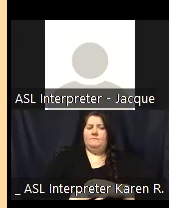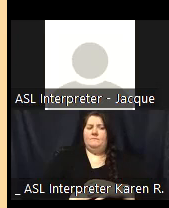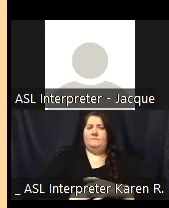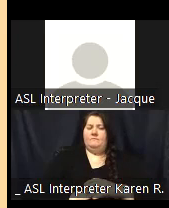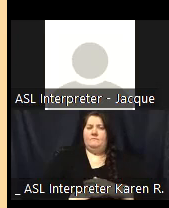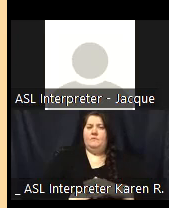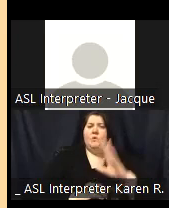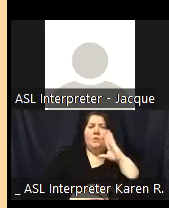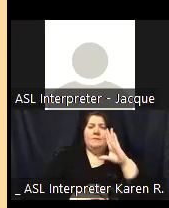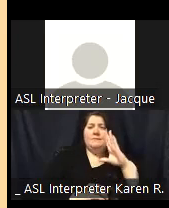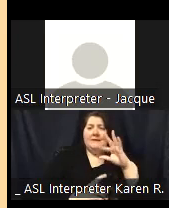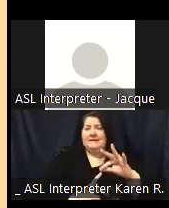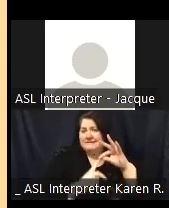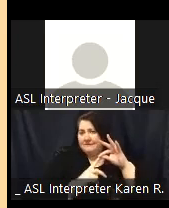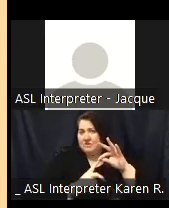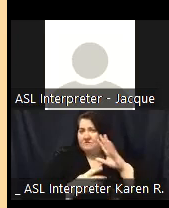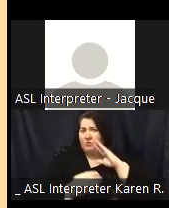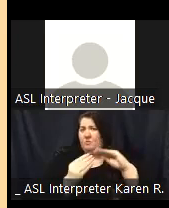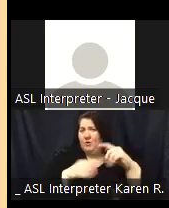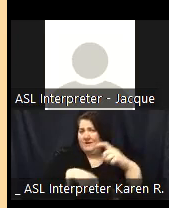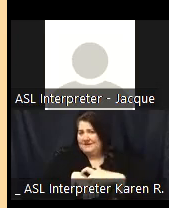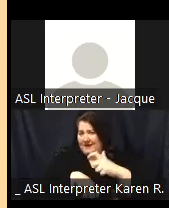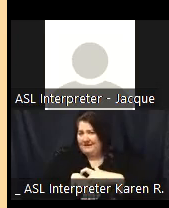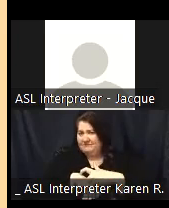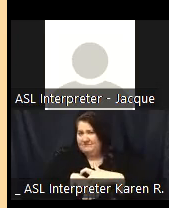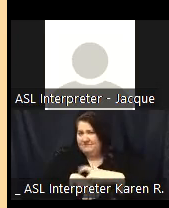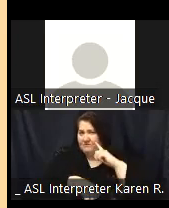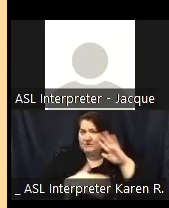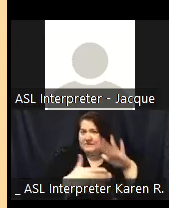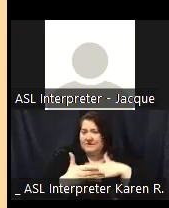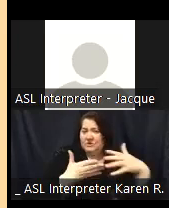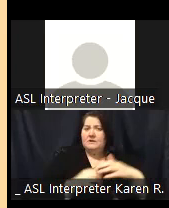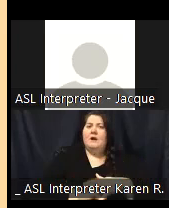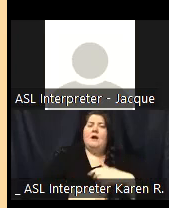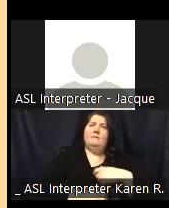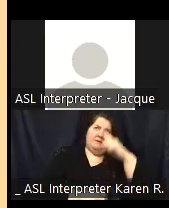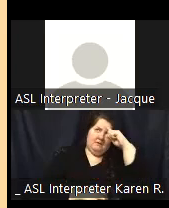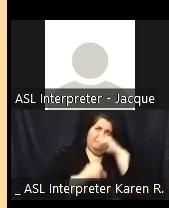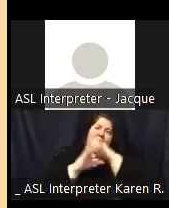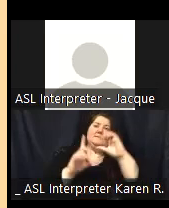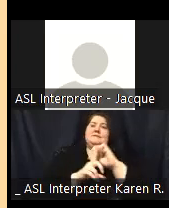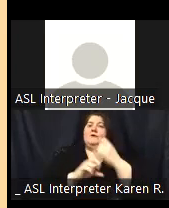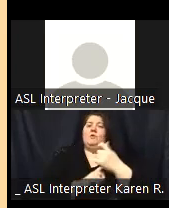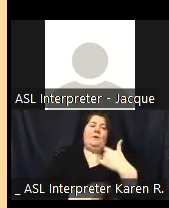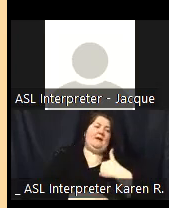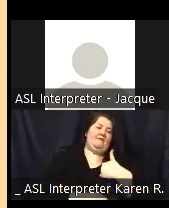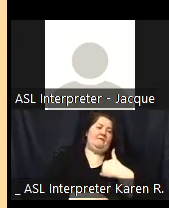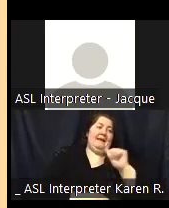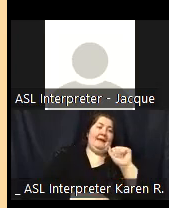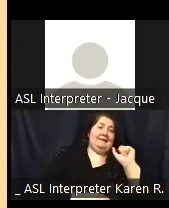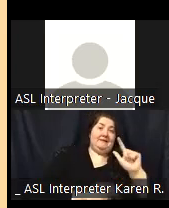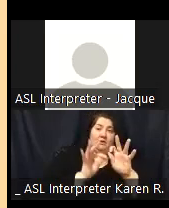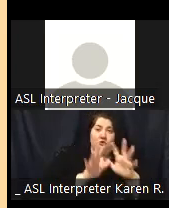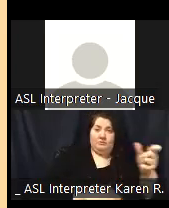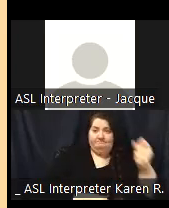will there be exceptions allowed for timeliness? I'm imagining a scenario like if we have an ASL interpreter